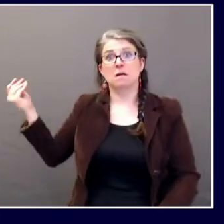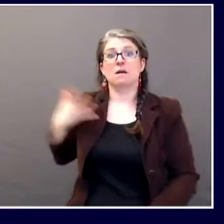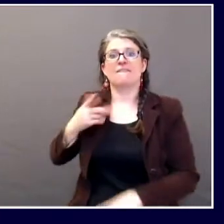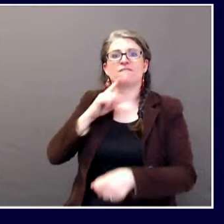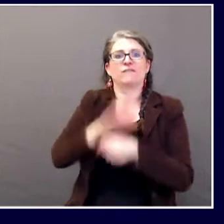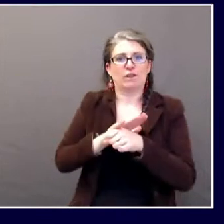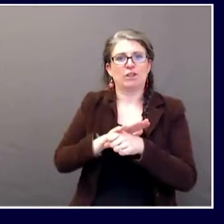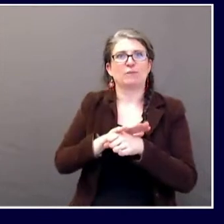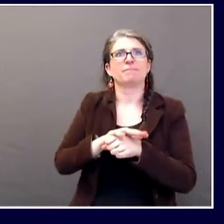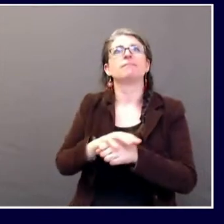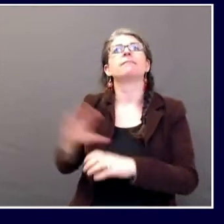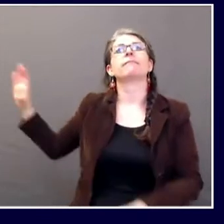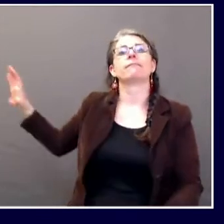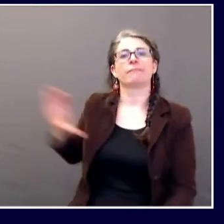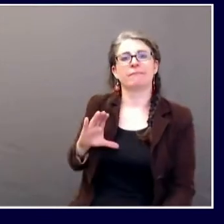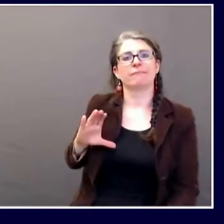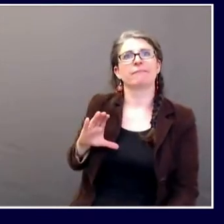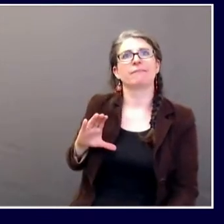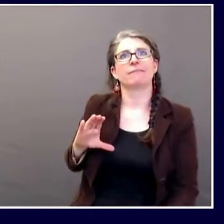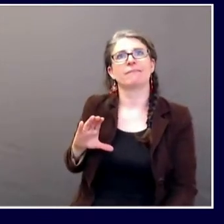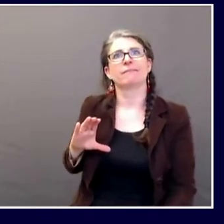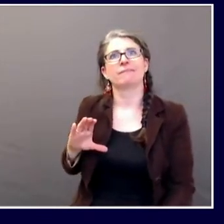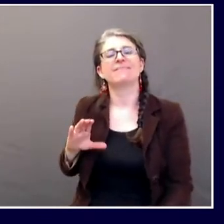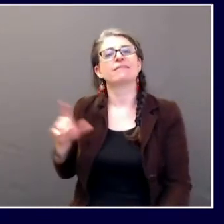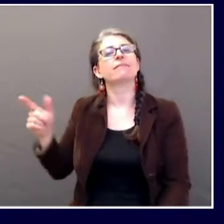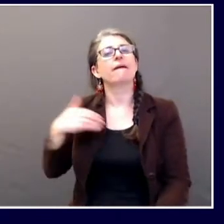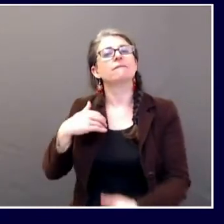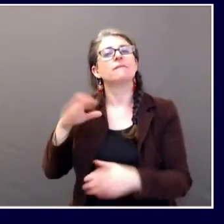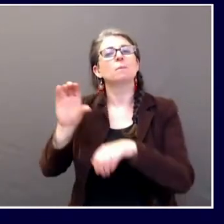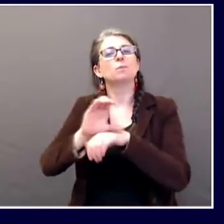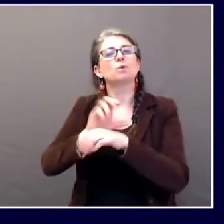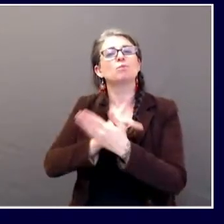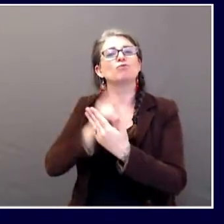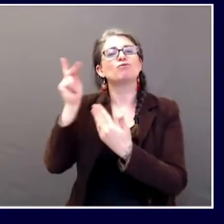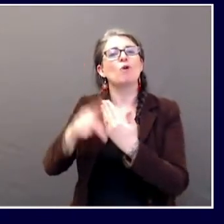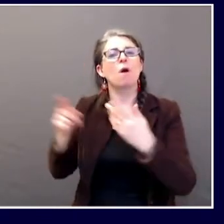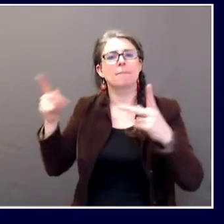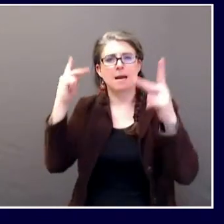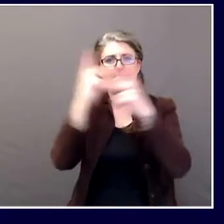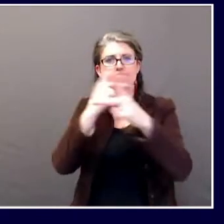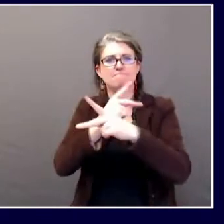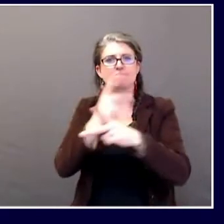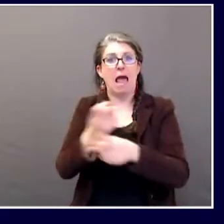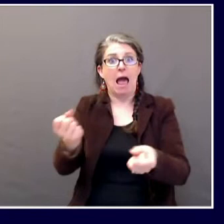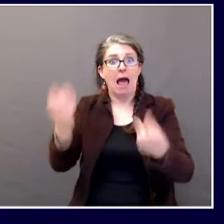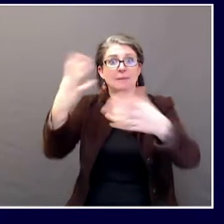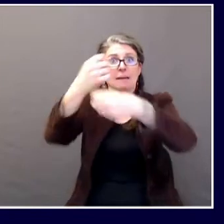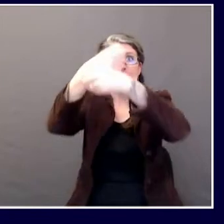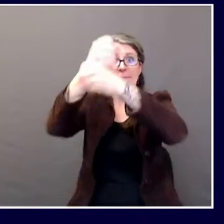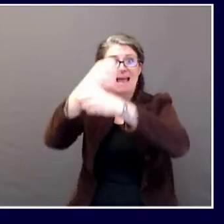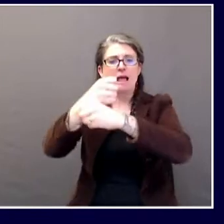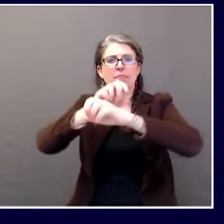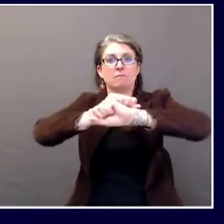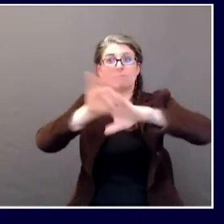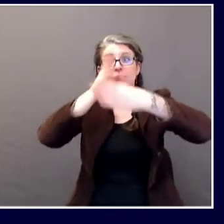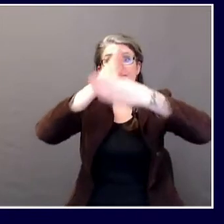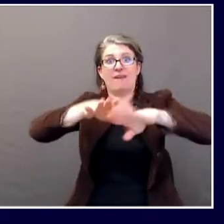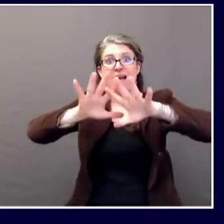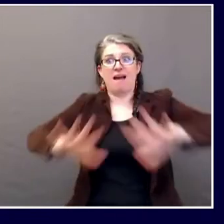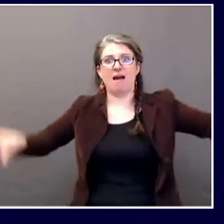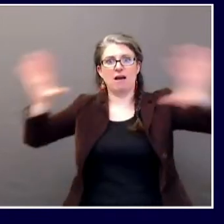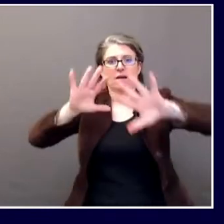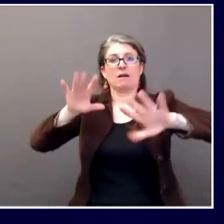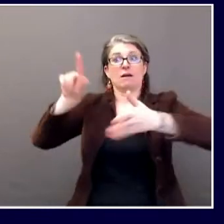of Pfizer, but a slight increase on the Moderna side. Once we know what that is, we'll be happy to share it.